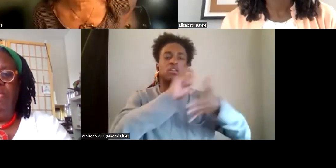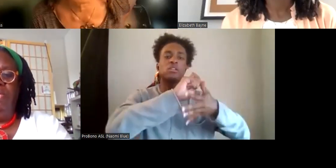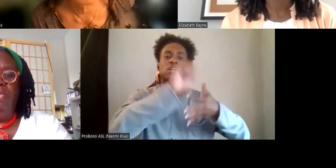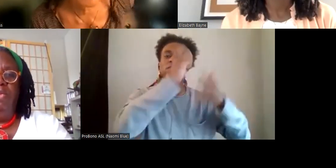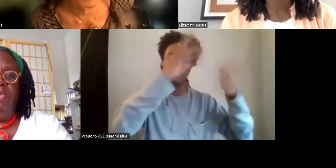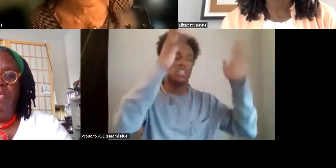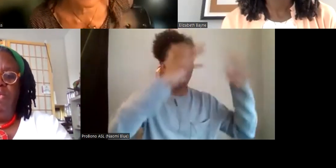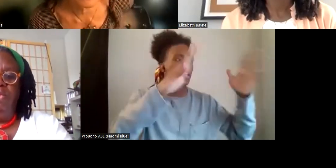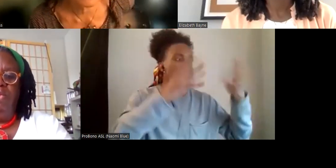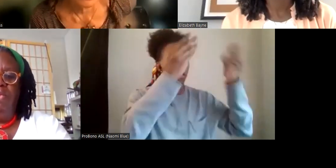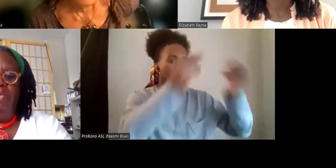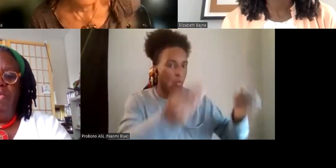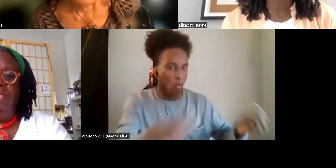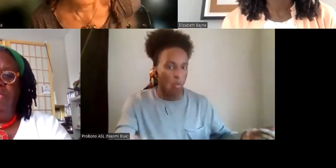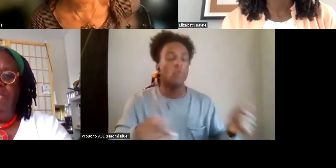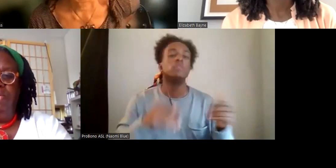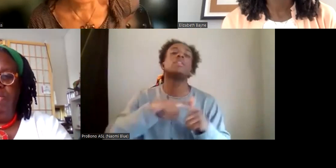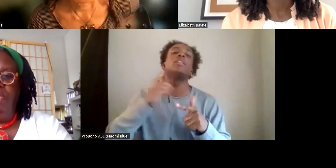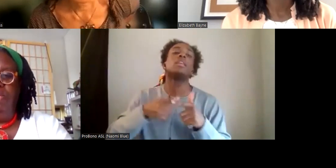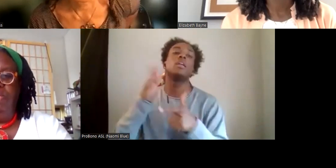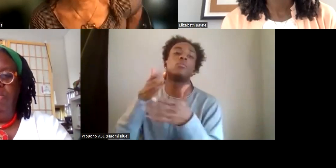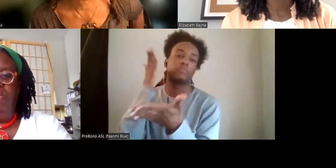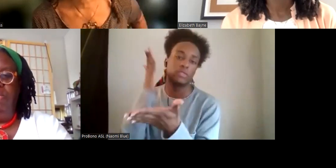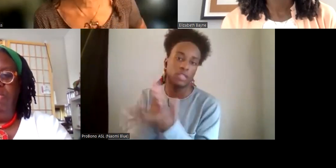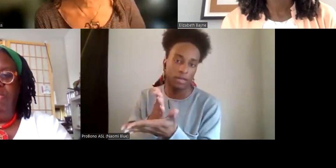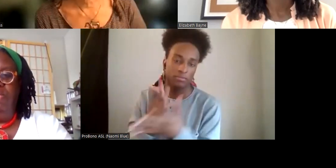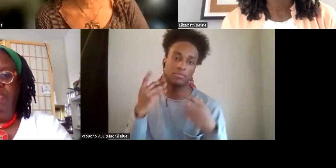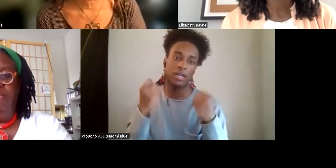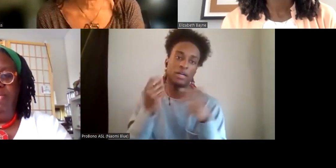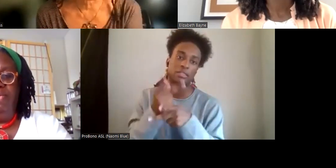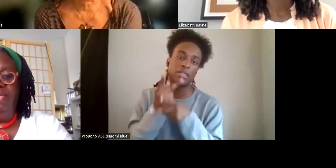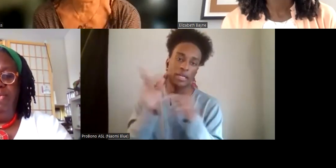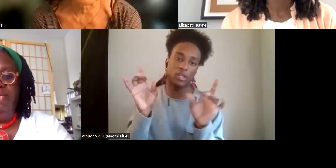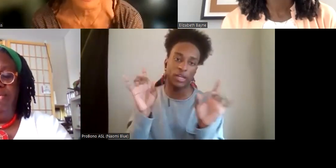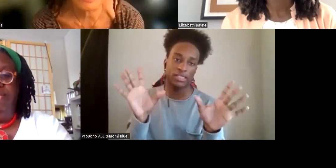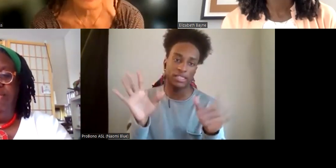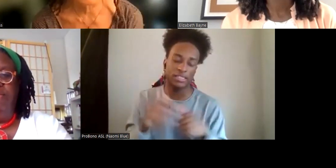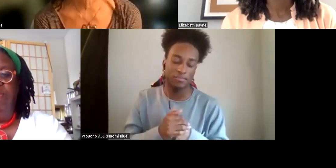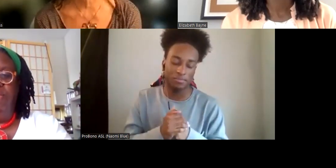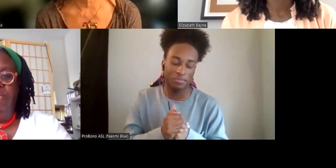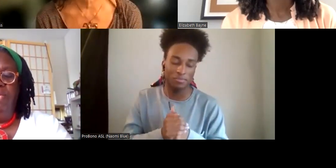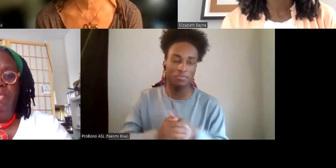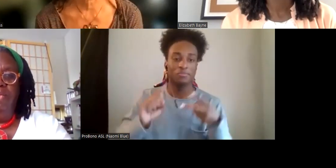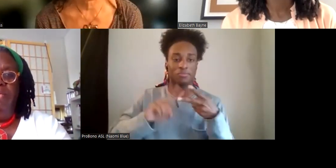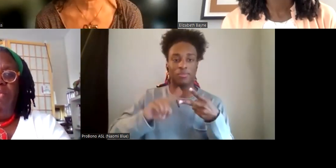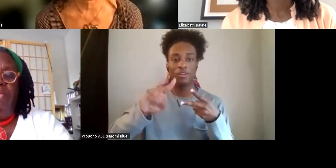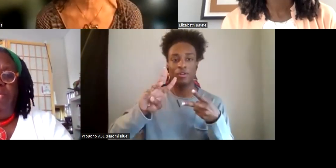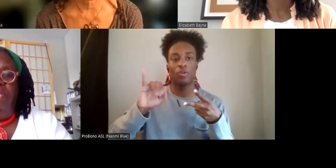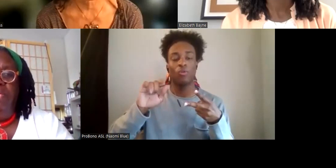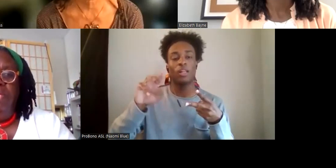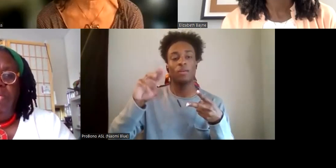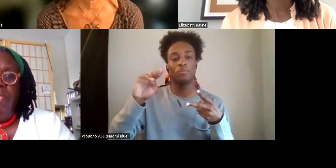which result from all of those things. We'll also meet Wilhelmina Dixon, who's